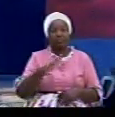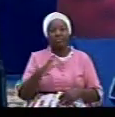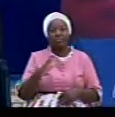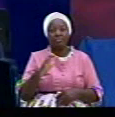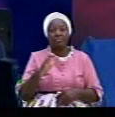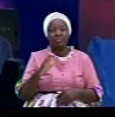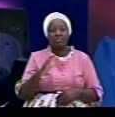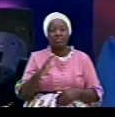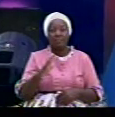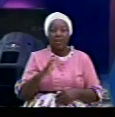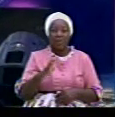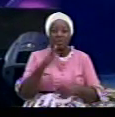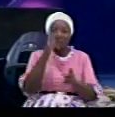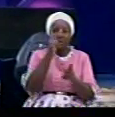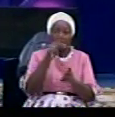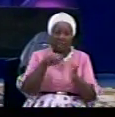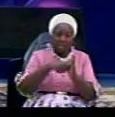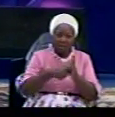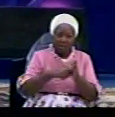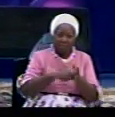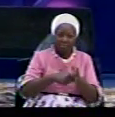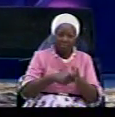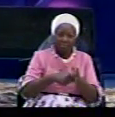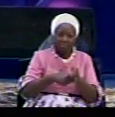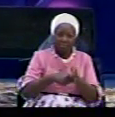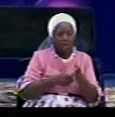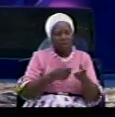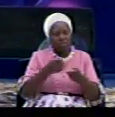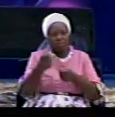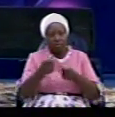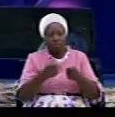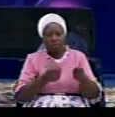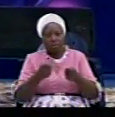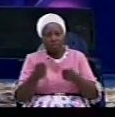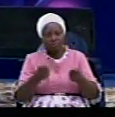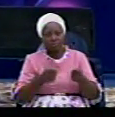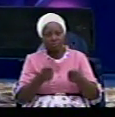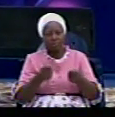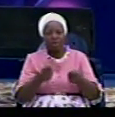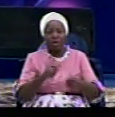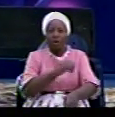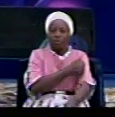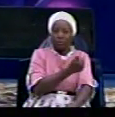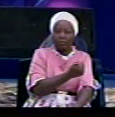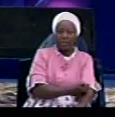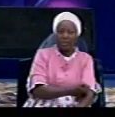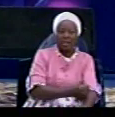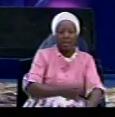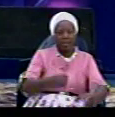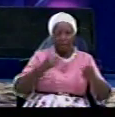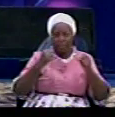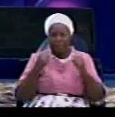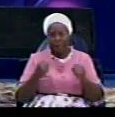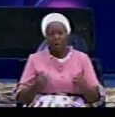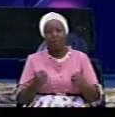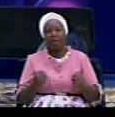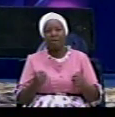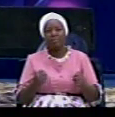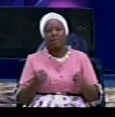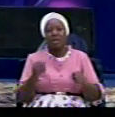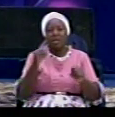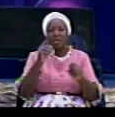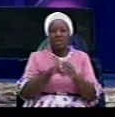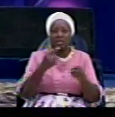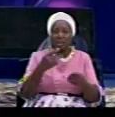key, dominion, authority, power, in the hand of